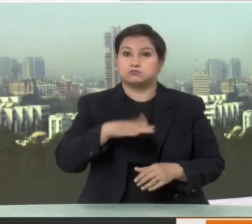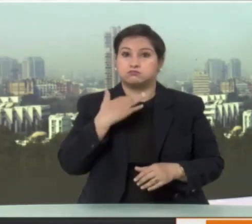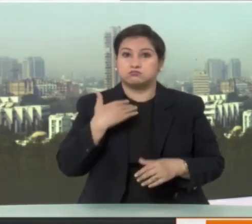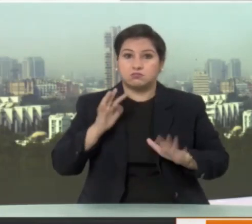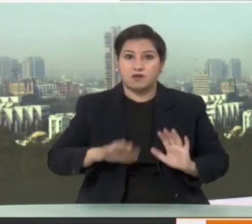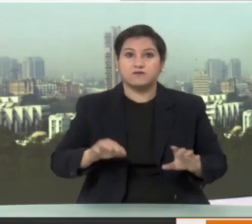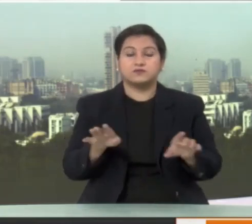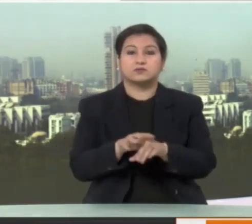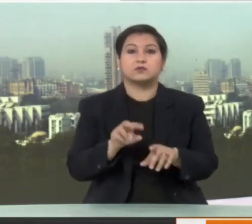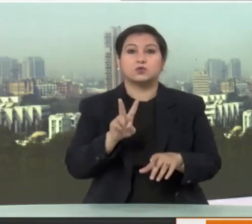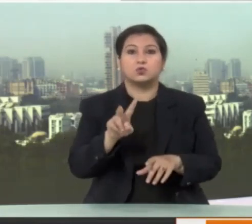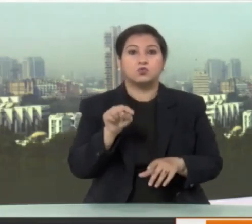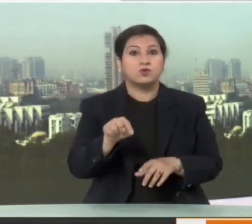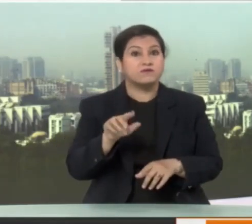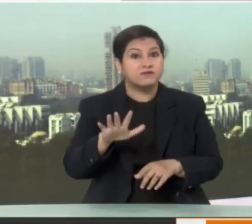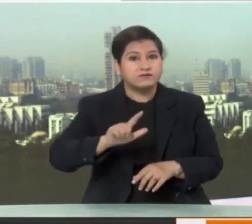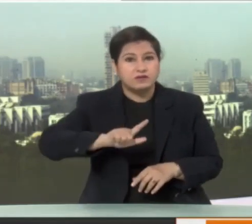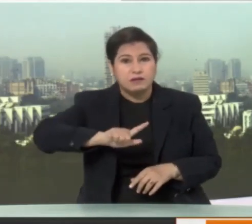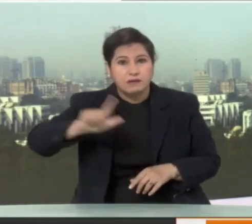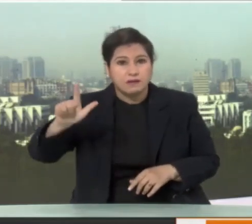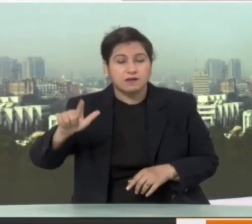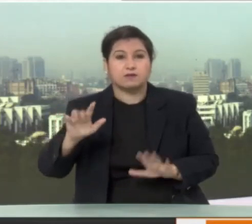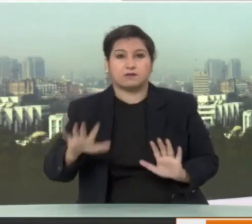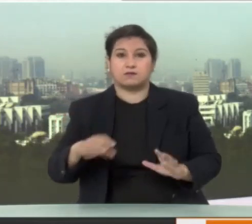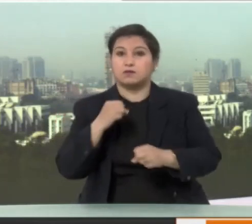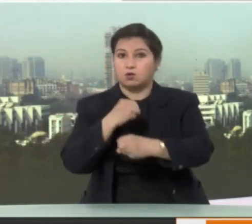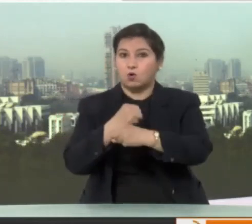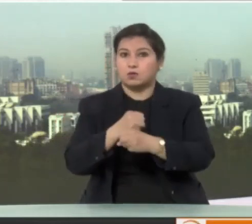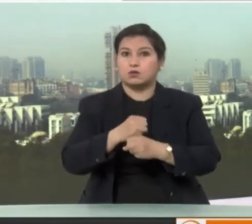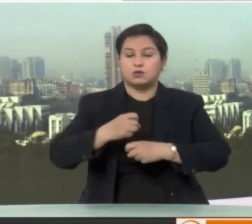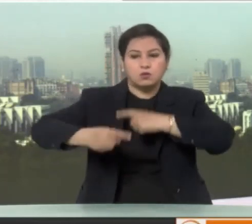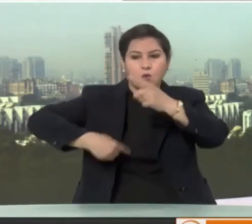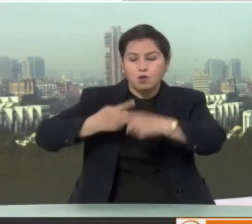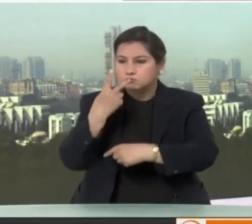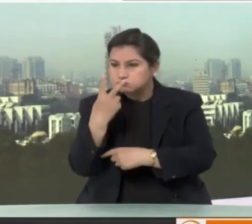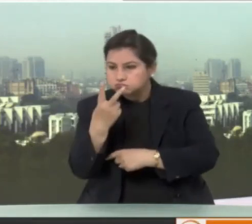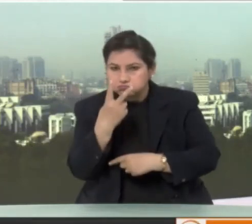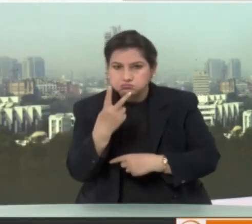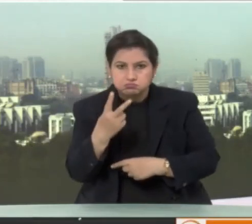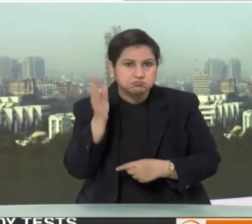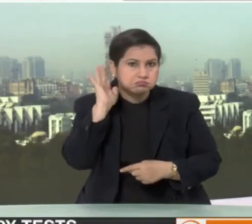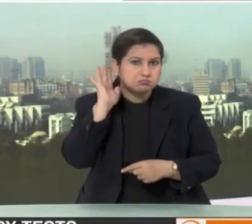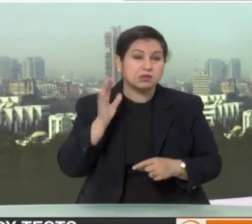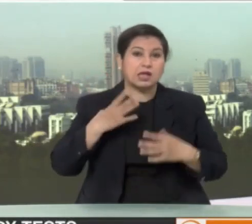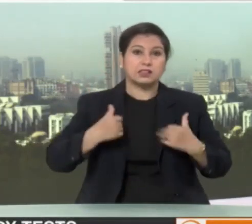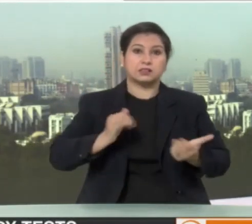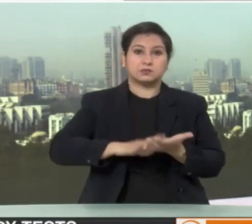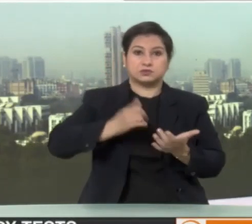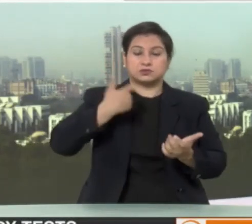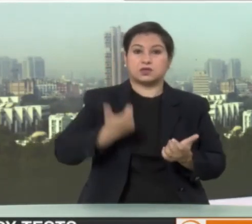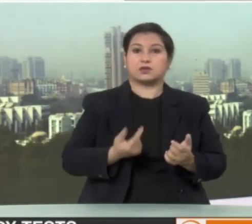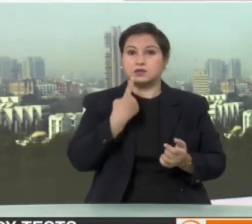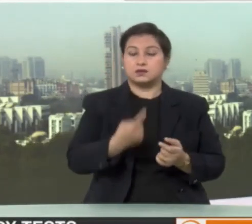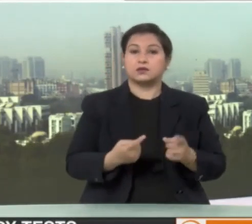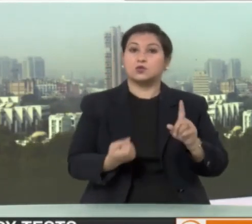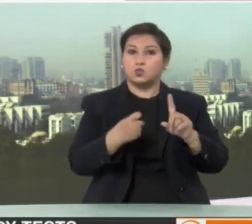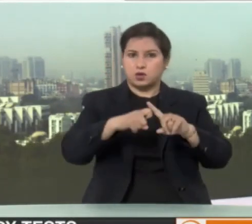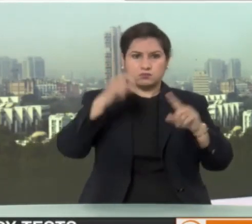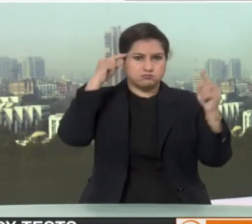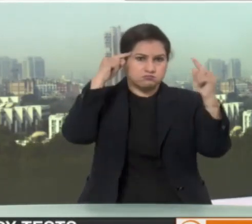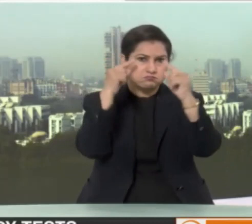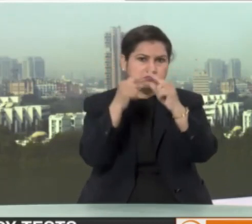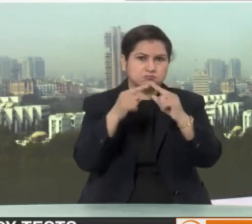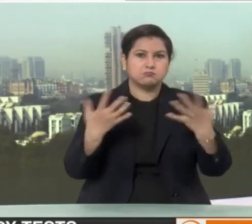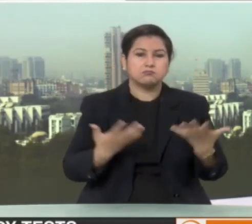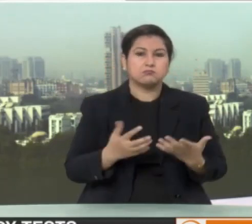reach around 2.52 lakh. In the government's daily briefing, Health Minister announced that the United Kingdom had agreed to acquire